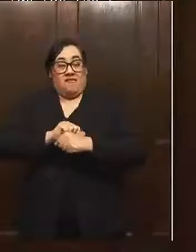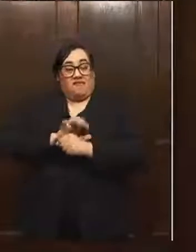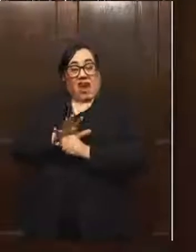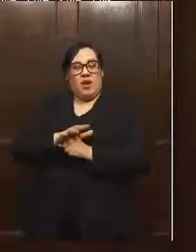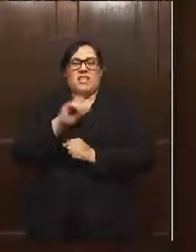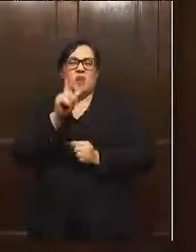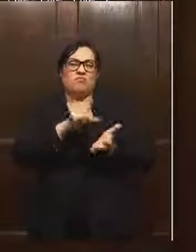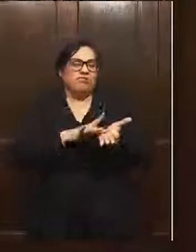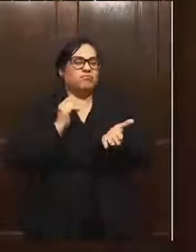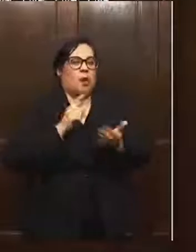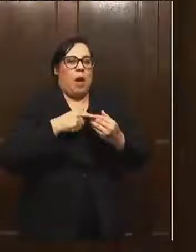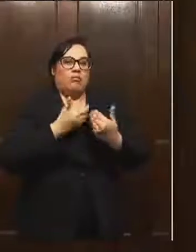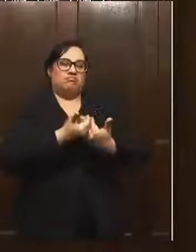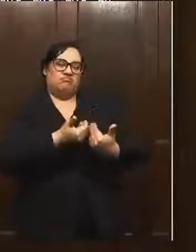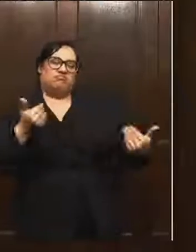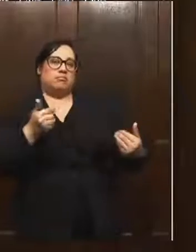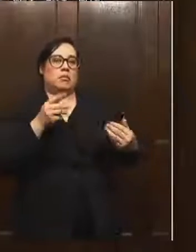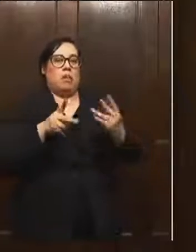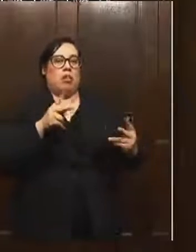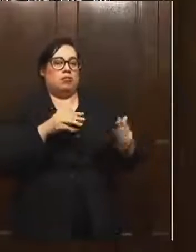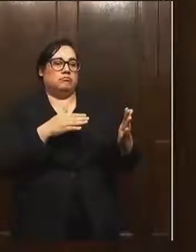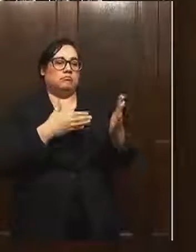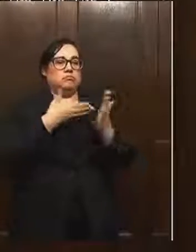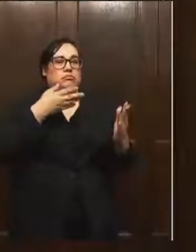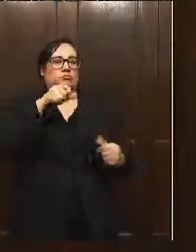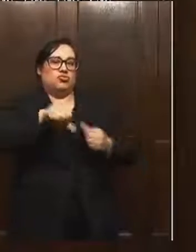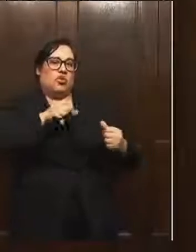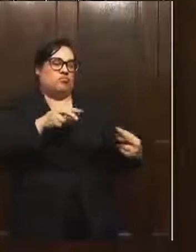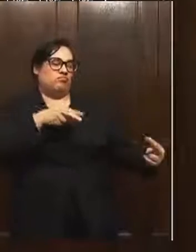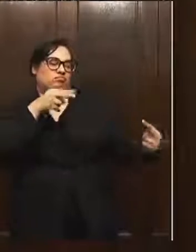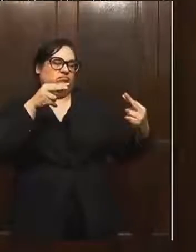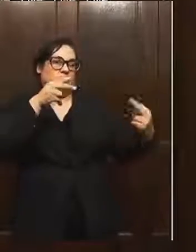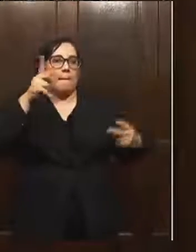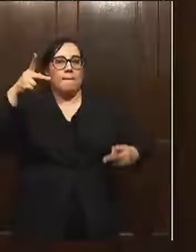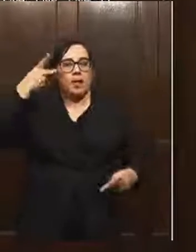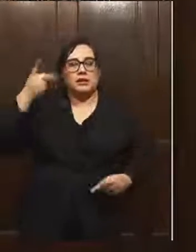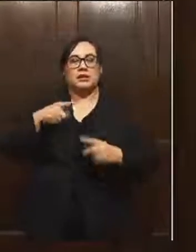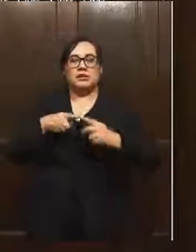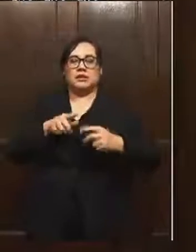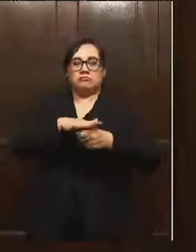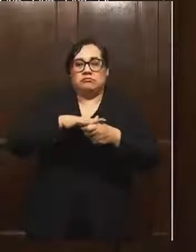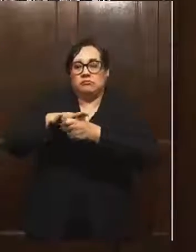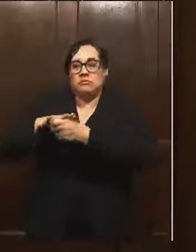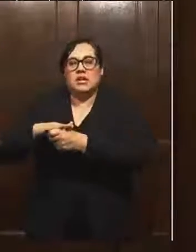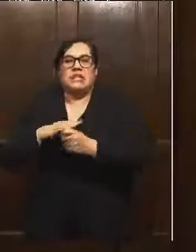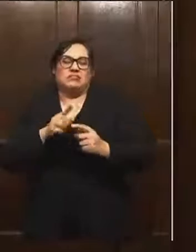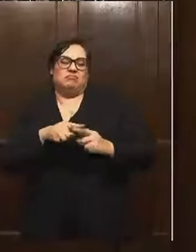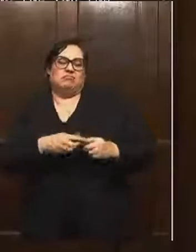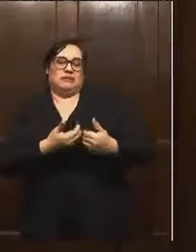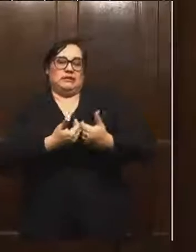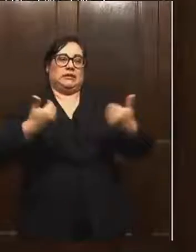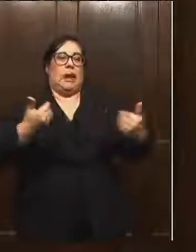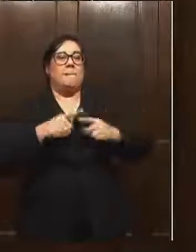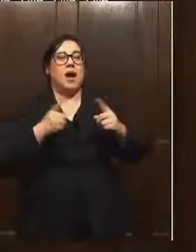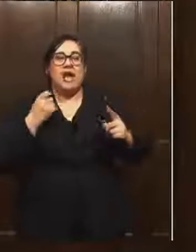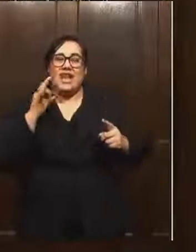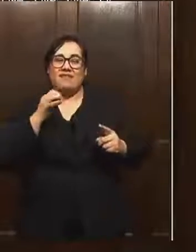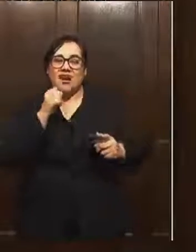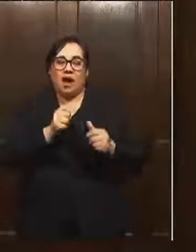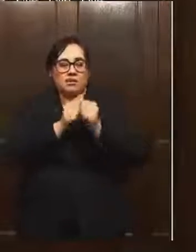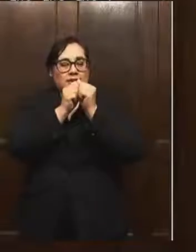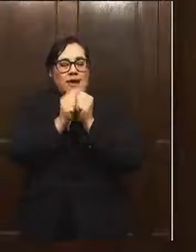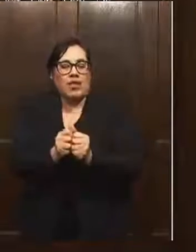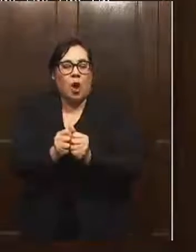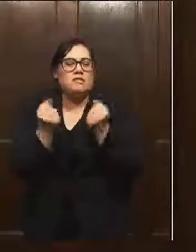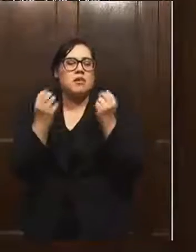on political division. It thrives on geographic division. If we don't march together as much as possible, and we'll never